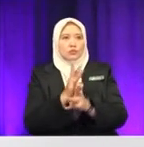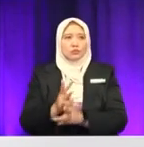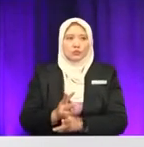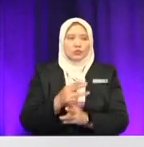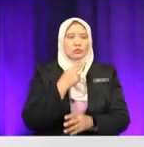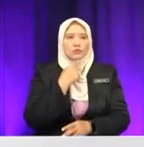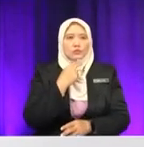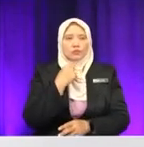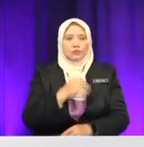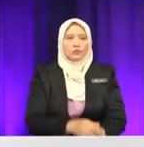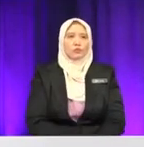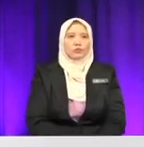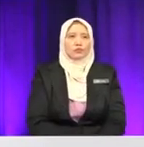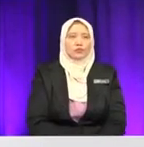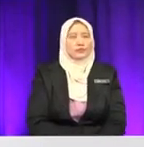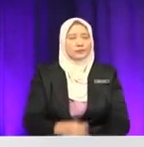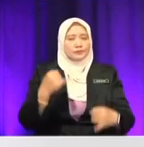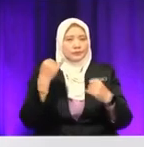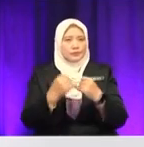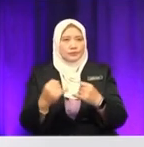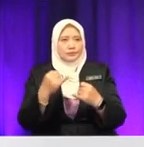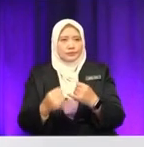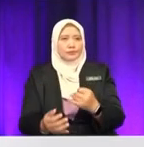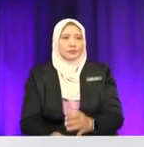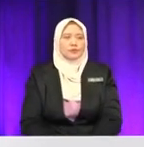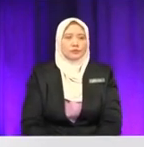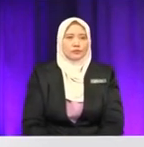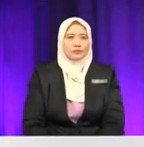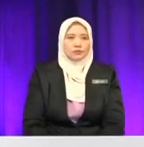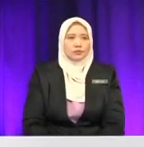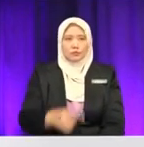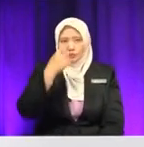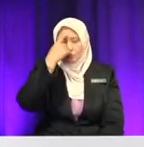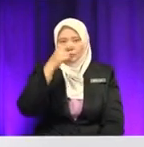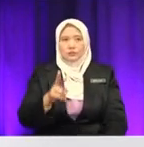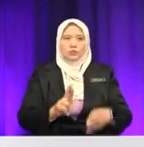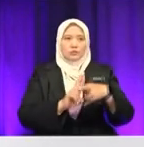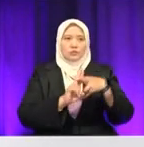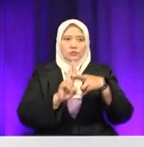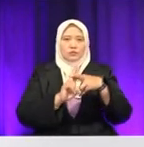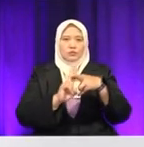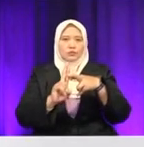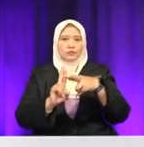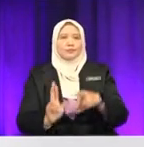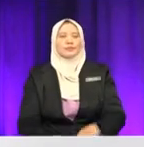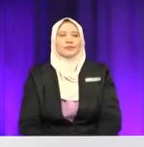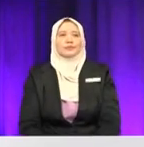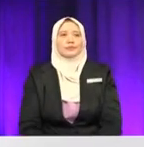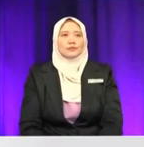conclude. Yeah, conclusion. So who wants to give it a shot? Anyone, but the conclusion begins with language expressions. Mm-hmm.